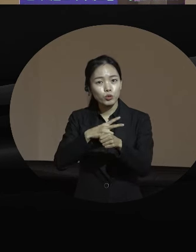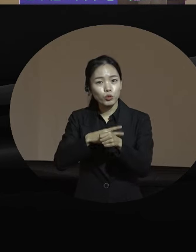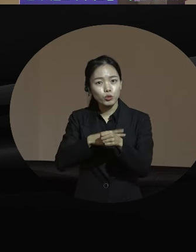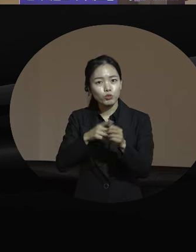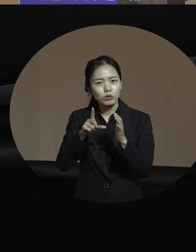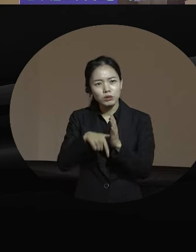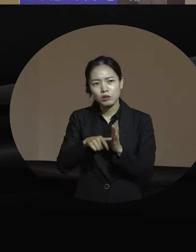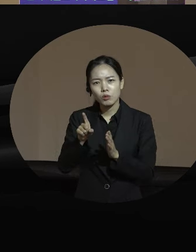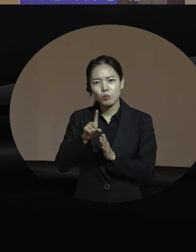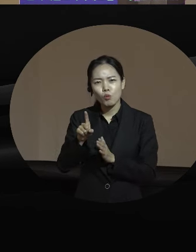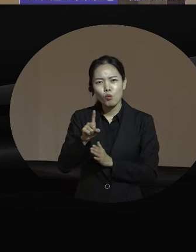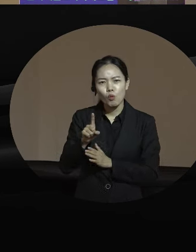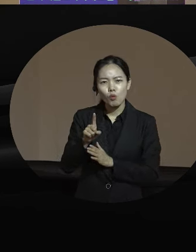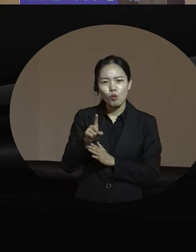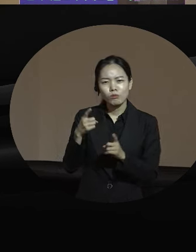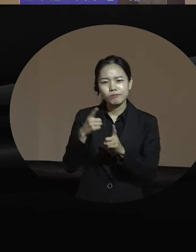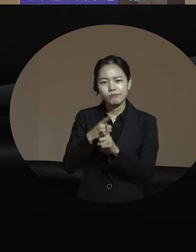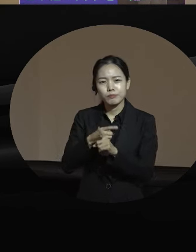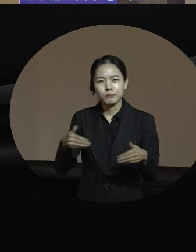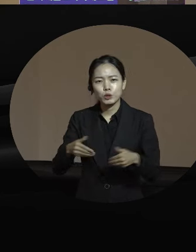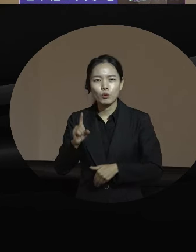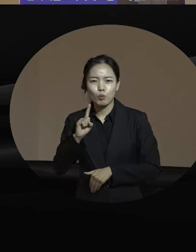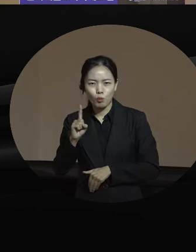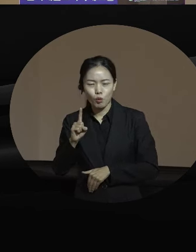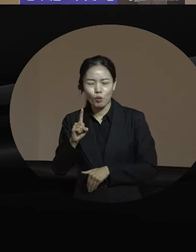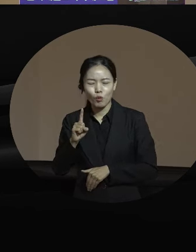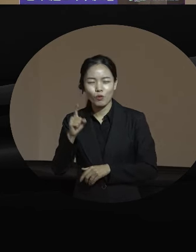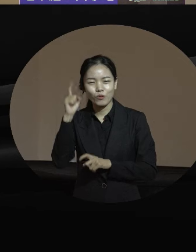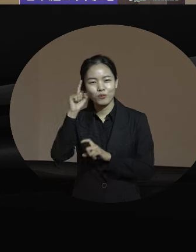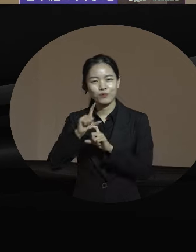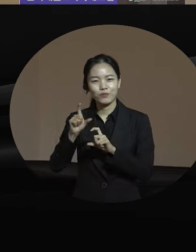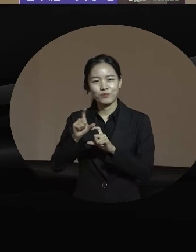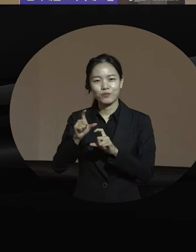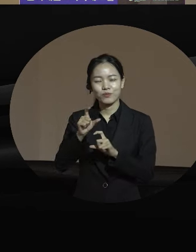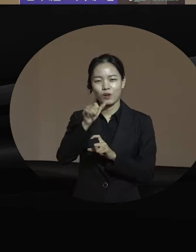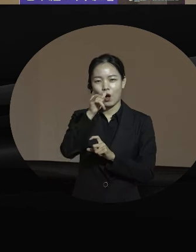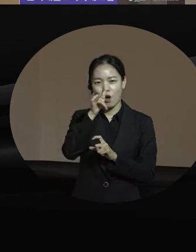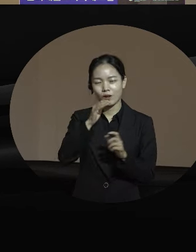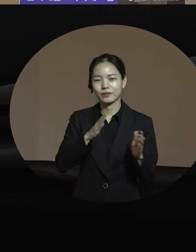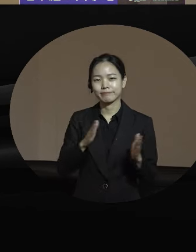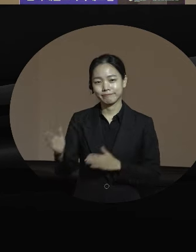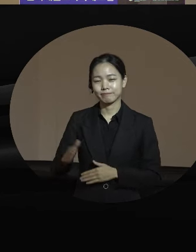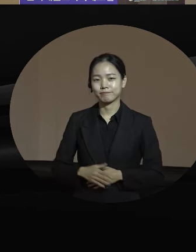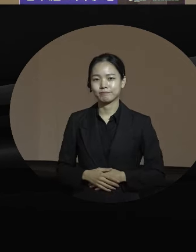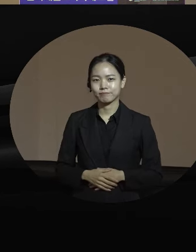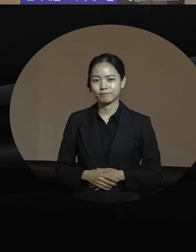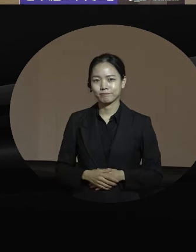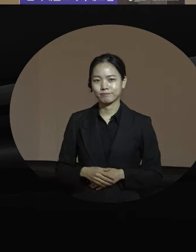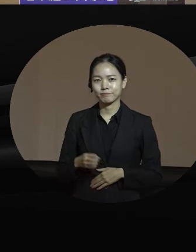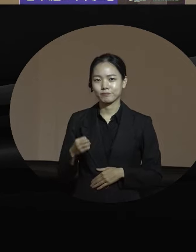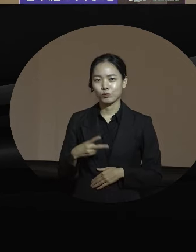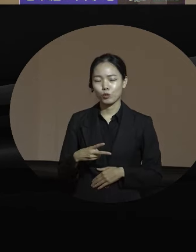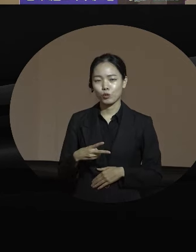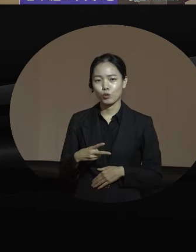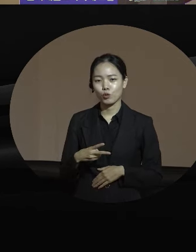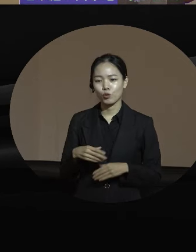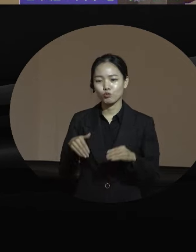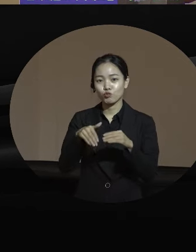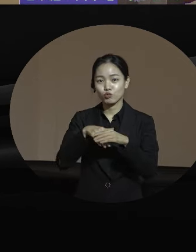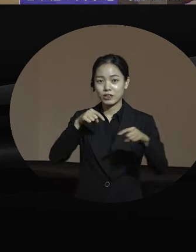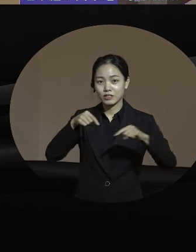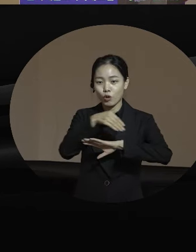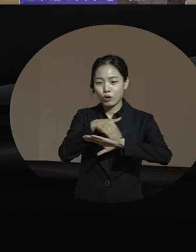the report on cultural policy is included in the current governmental program. The purpose of the report is